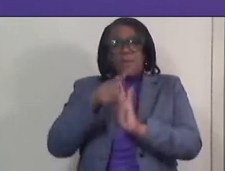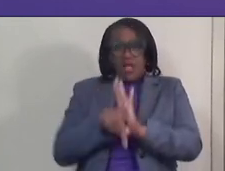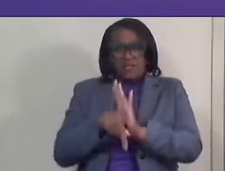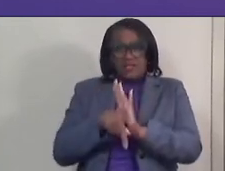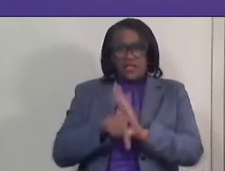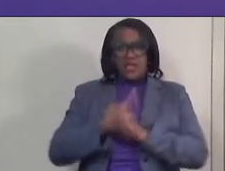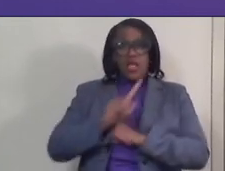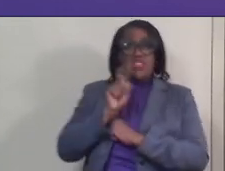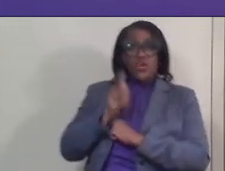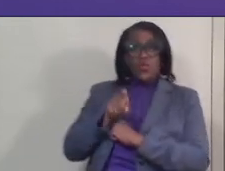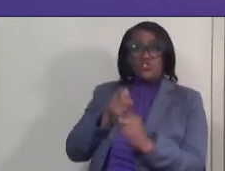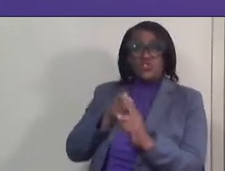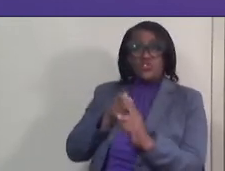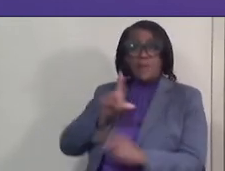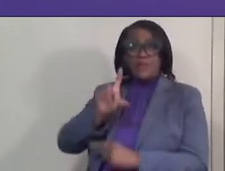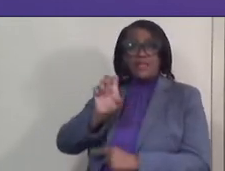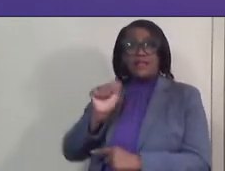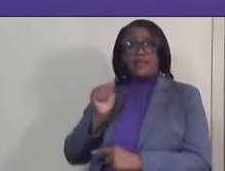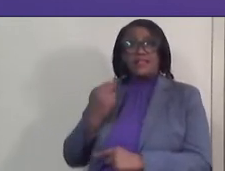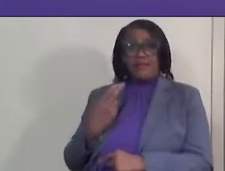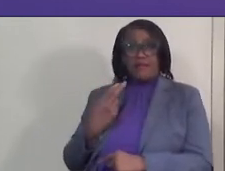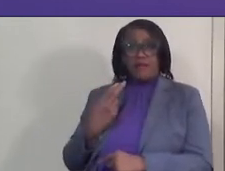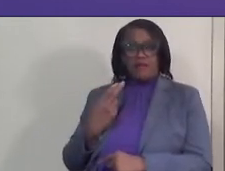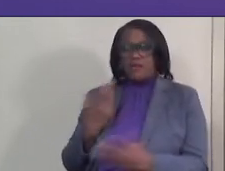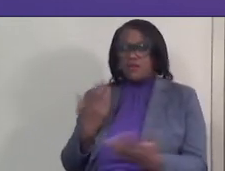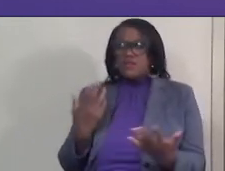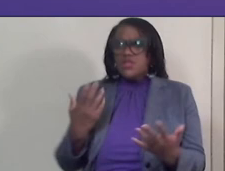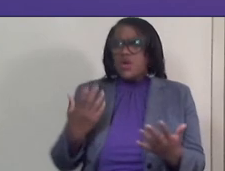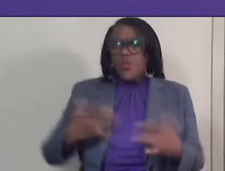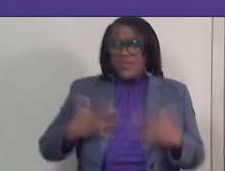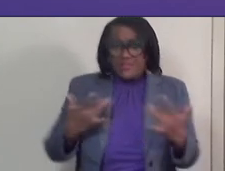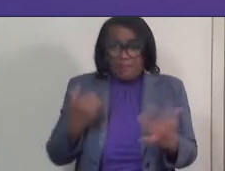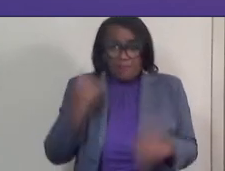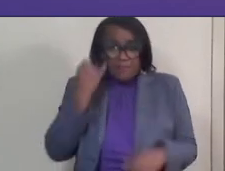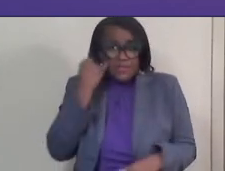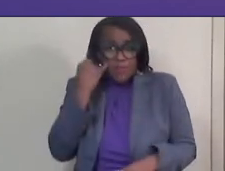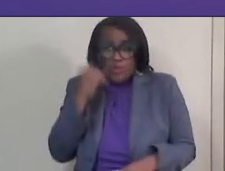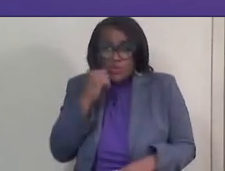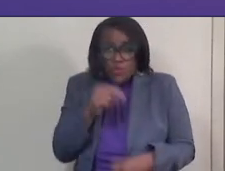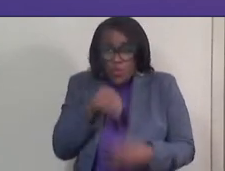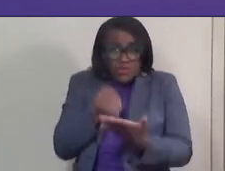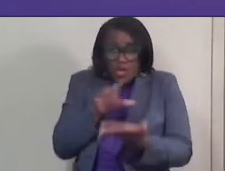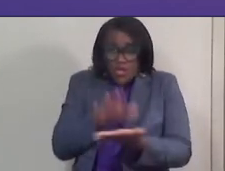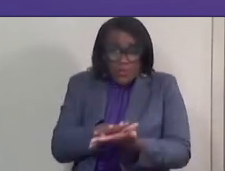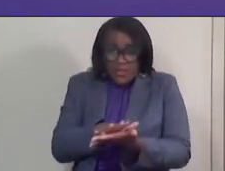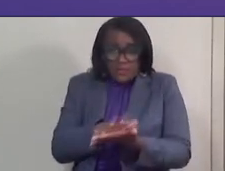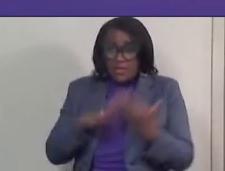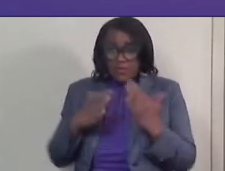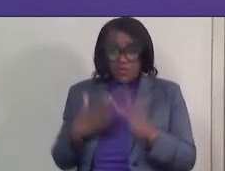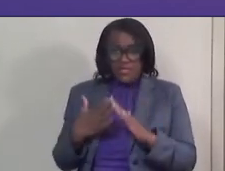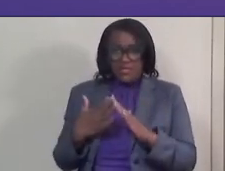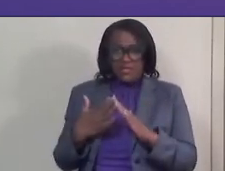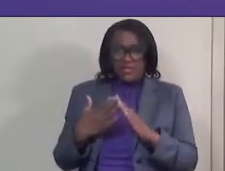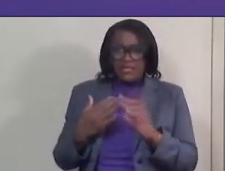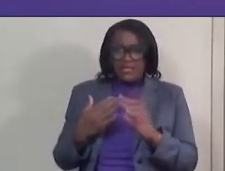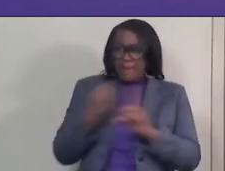happens if you don't document what's going on in your community, Jeanine, and how might documenting your community impact